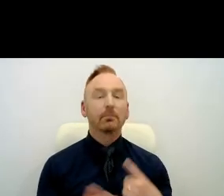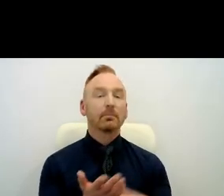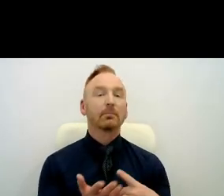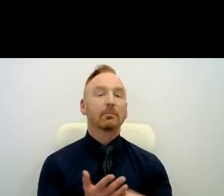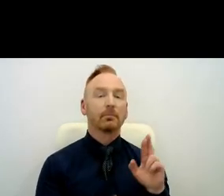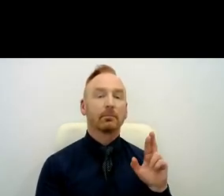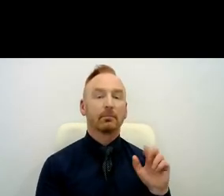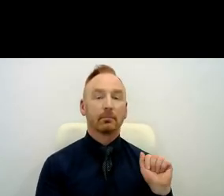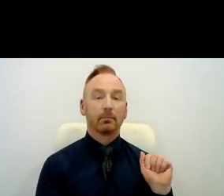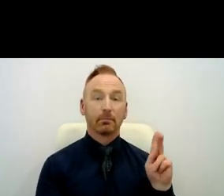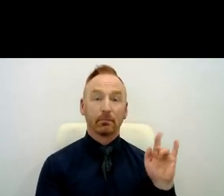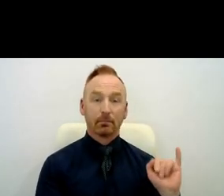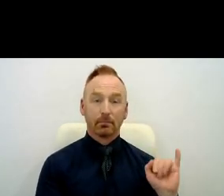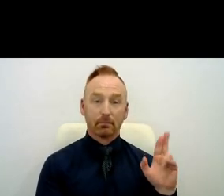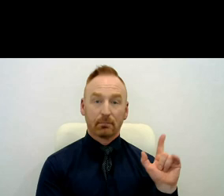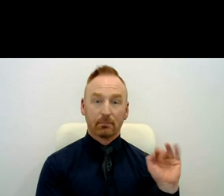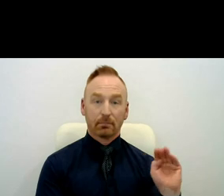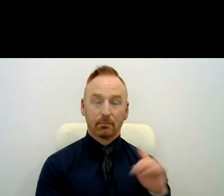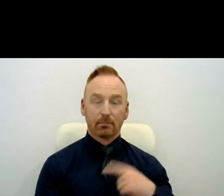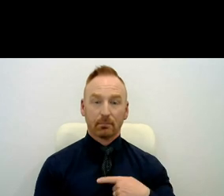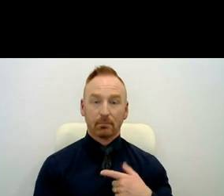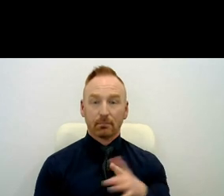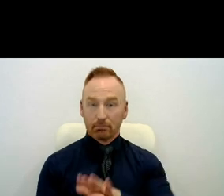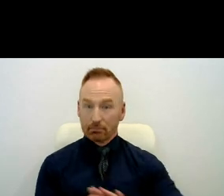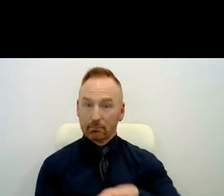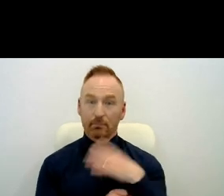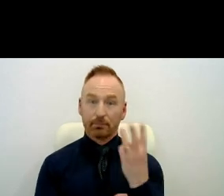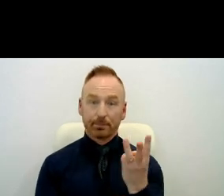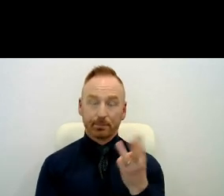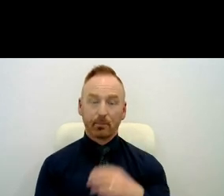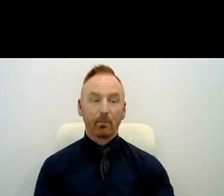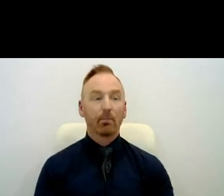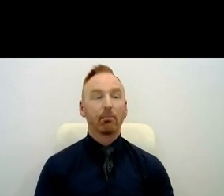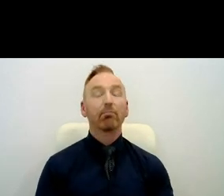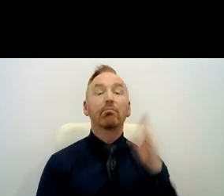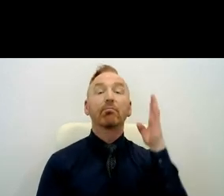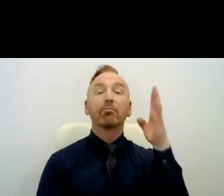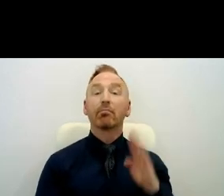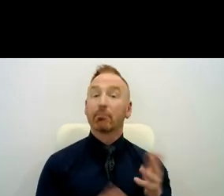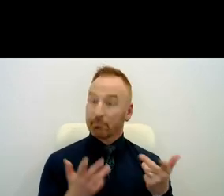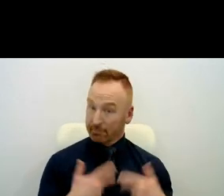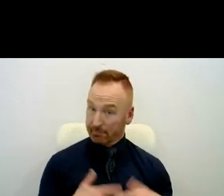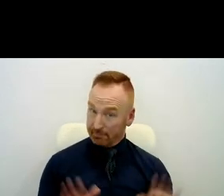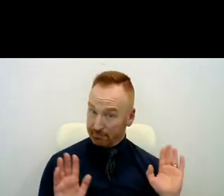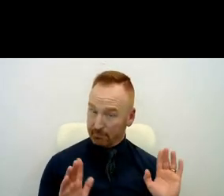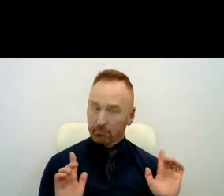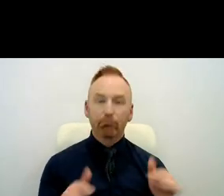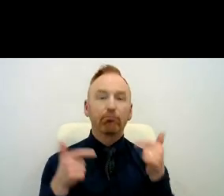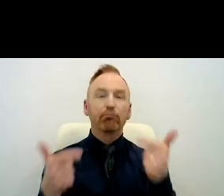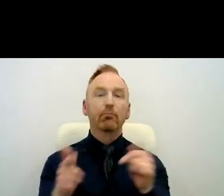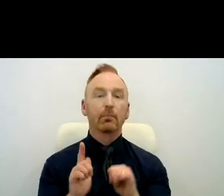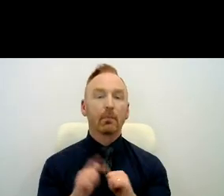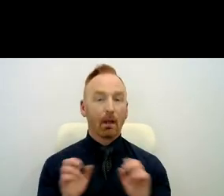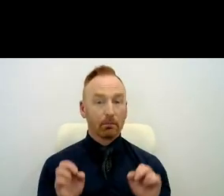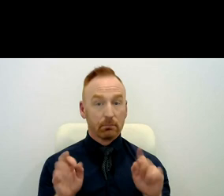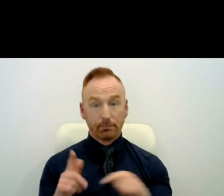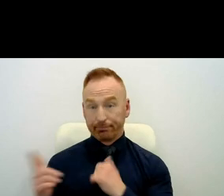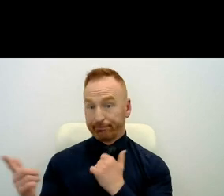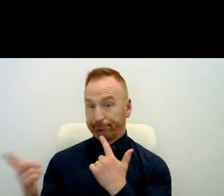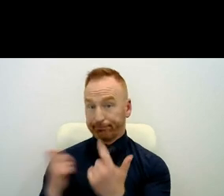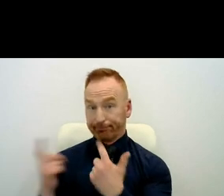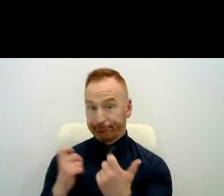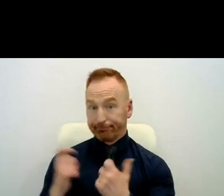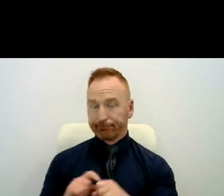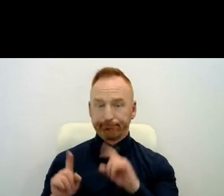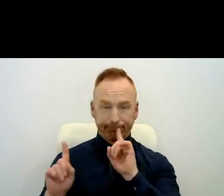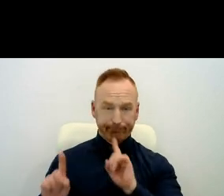discussing anti-racism in the City of Winnipeg. Once the keynote is complete, you will have an opportunity to